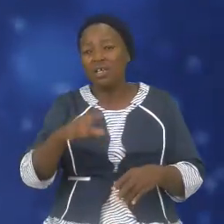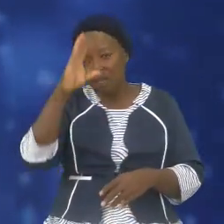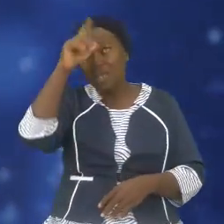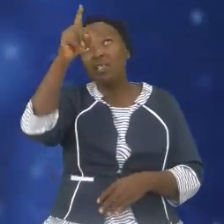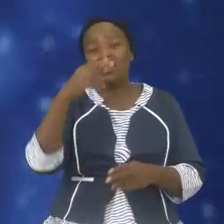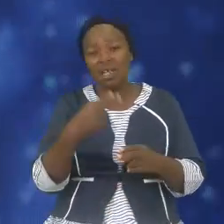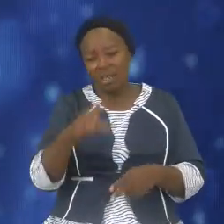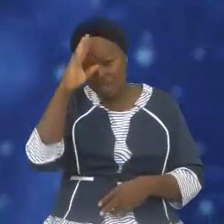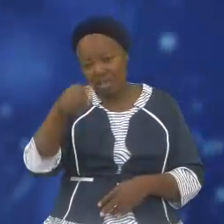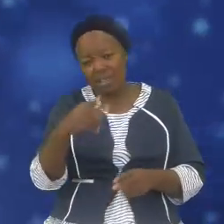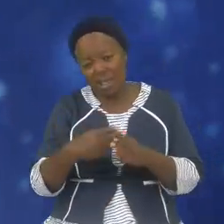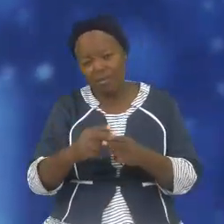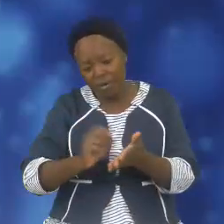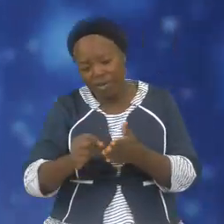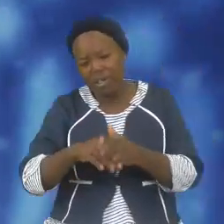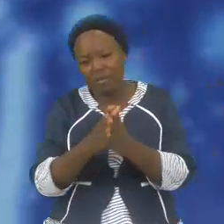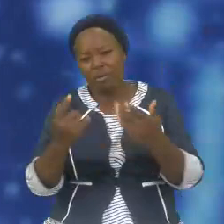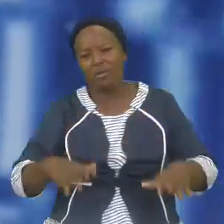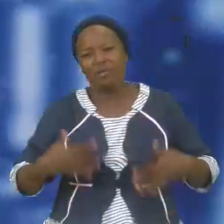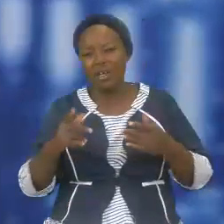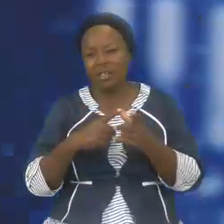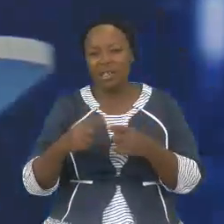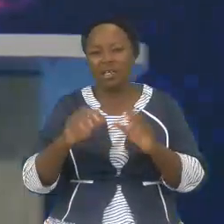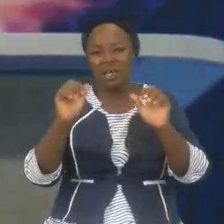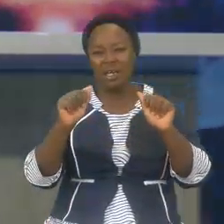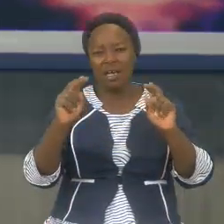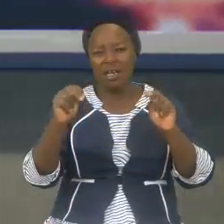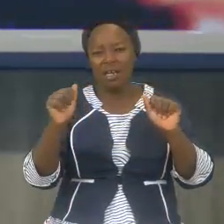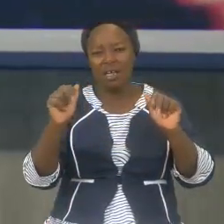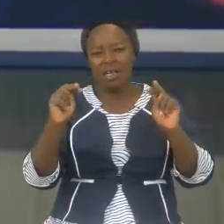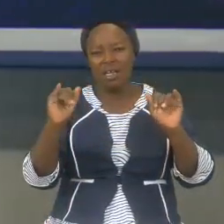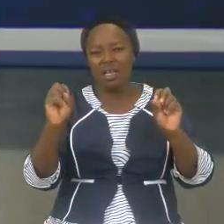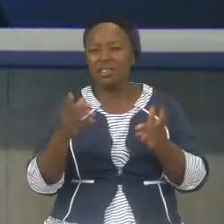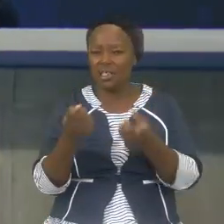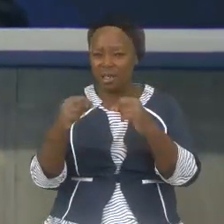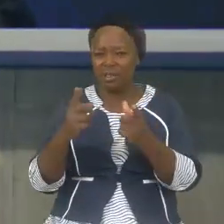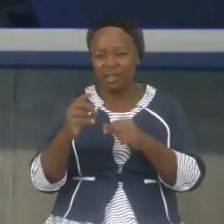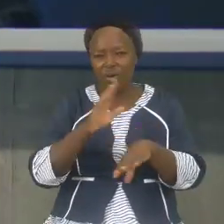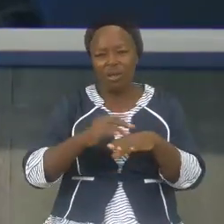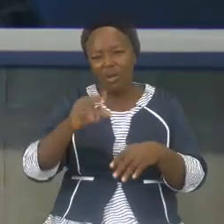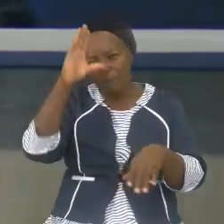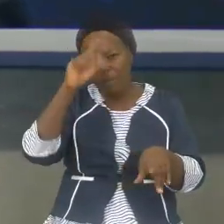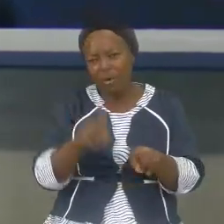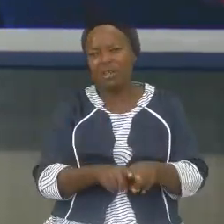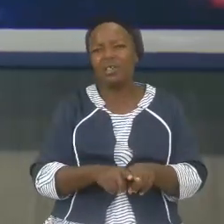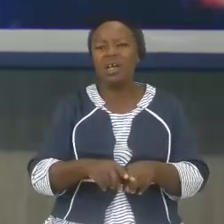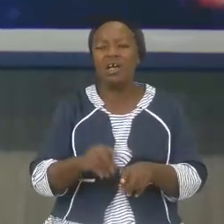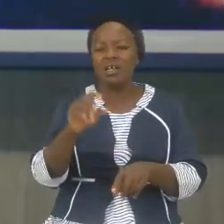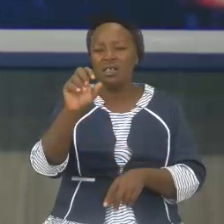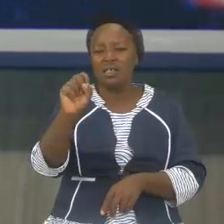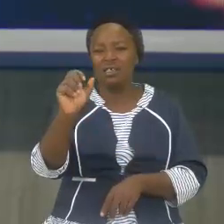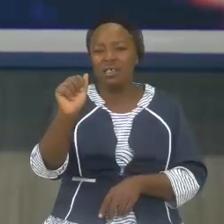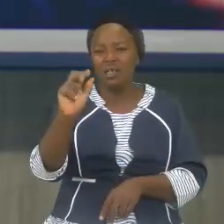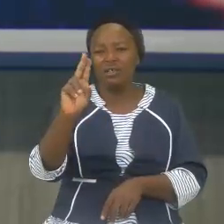in the book of life. And Ananias came and said, brother Saul, rest had come. And